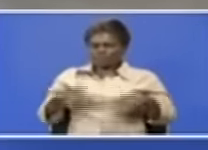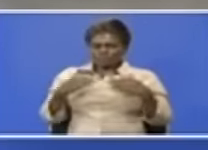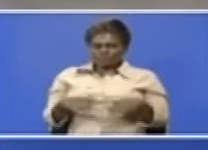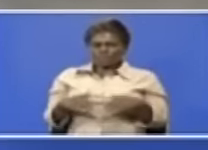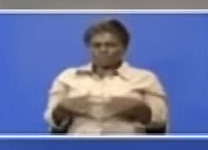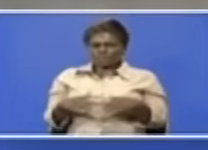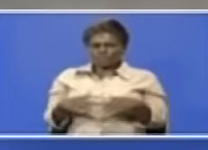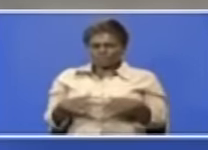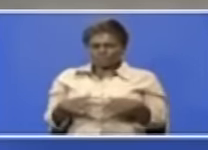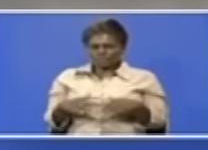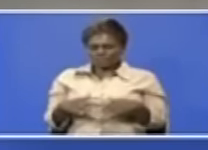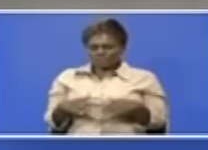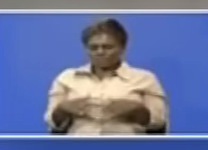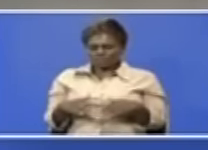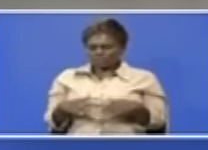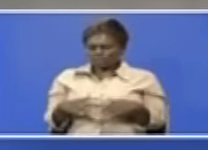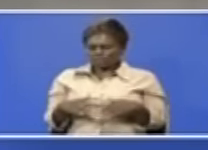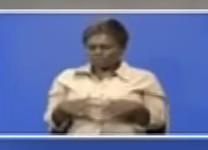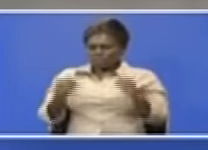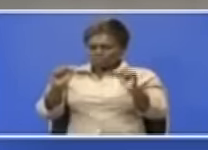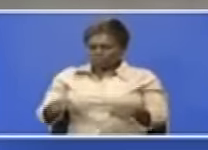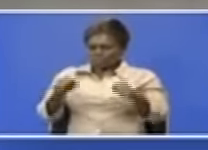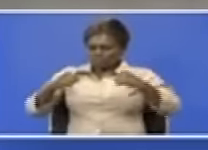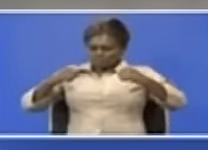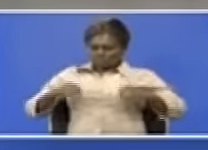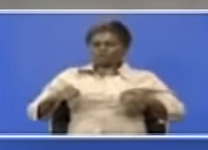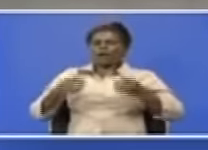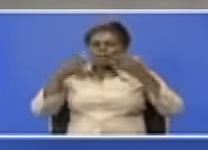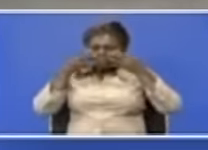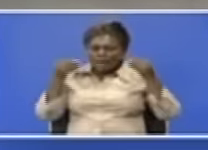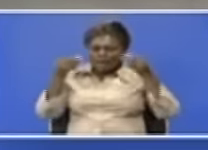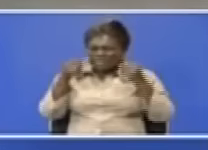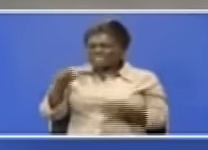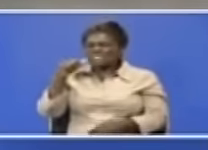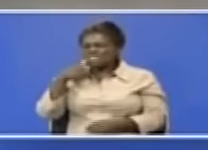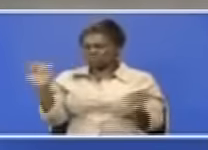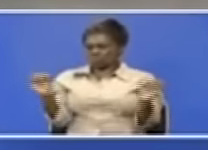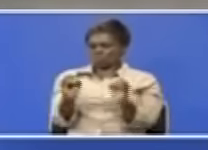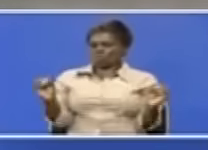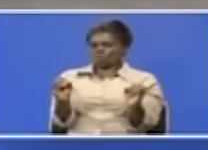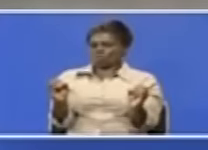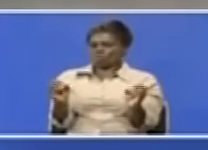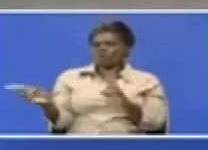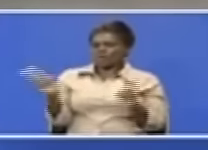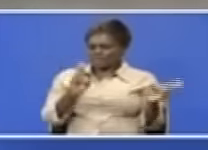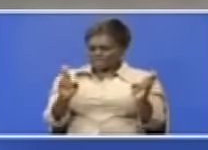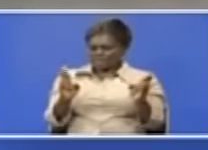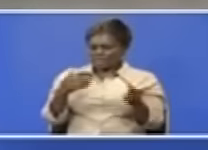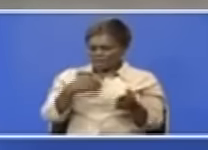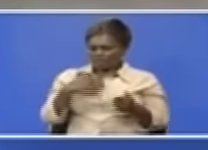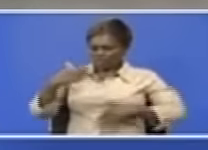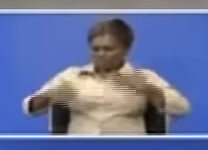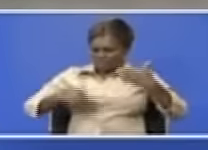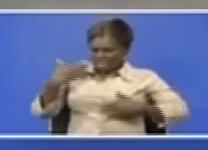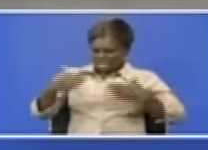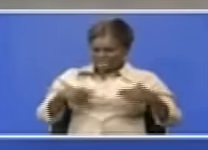kitayarisha timu vilivyo kulingana na ile uwezo ya Sofapaka kwenye ligi ambao si kitu geni. So tayari ya wachezaji ambao tuko nao hapa tumeona